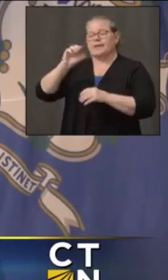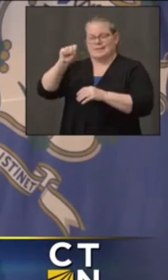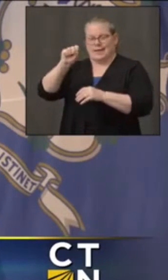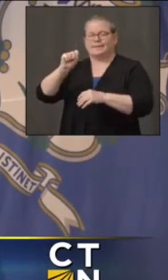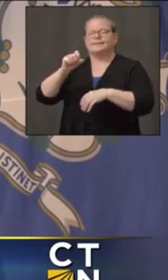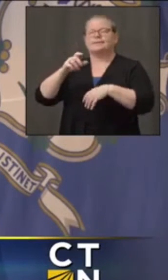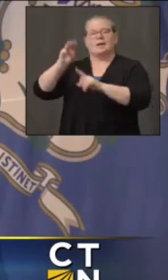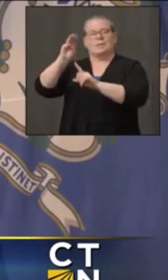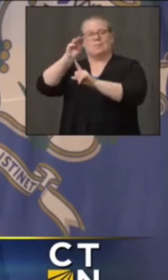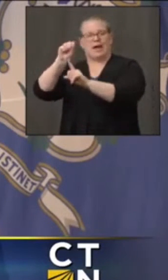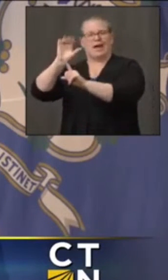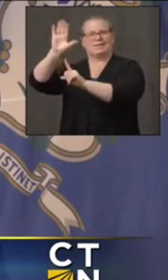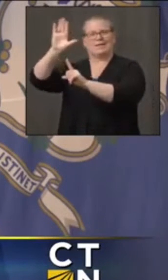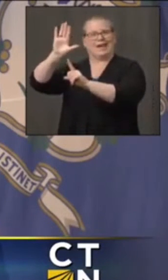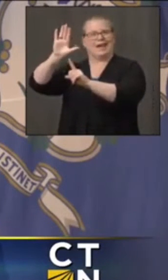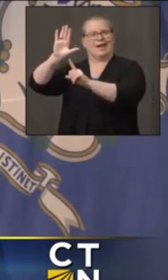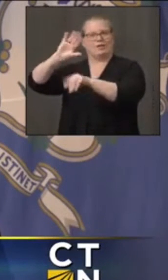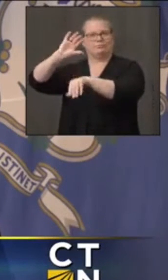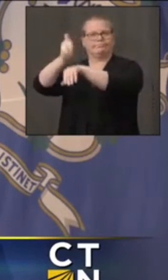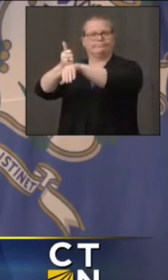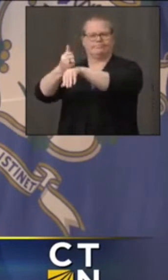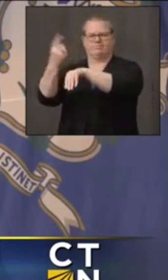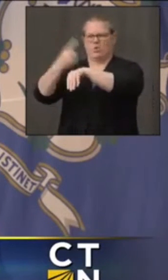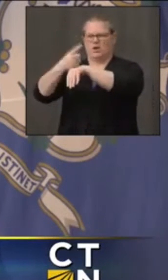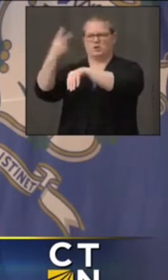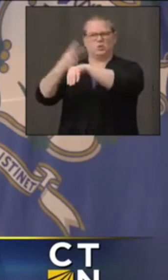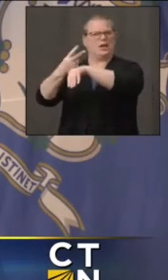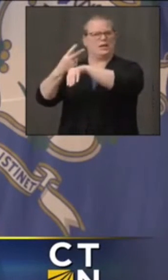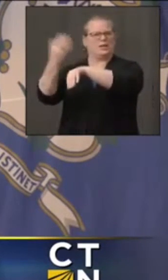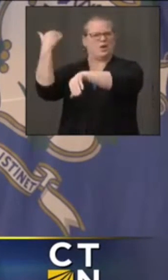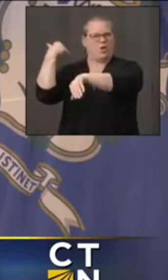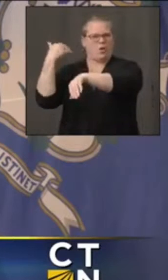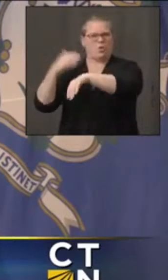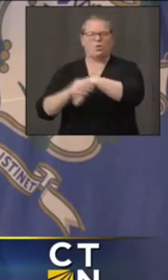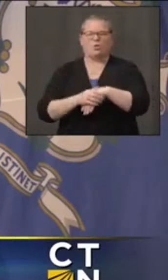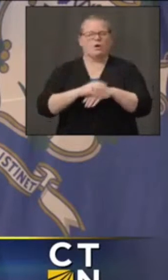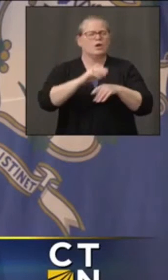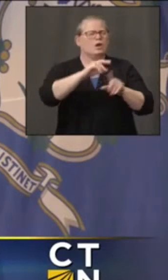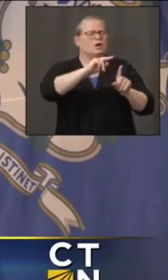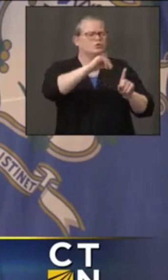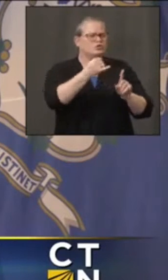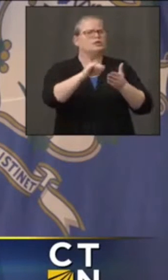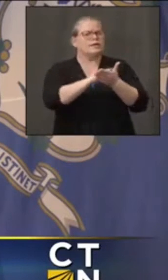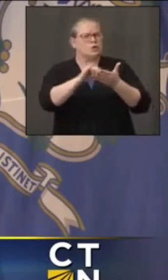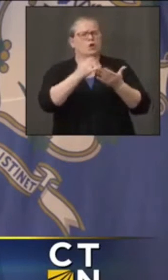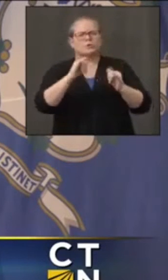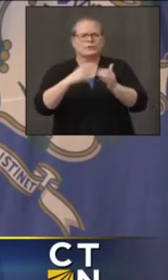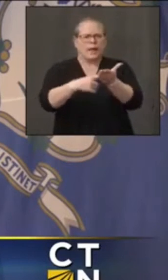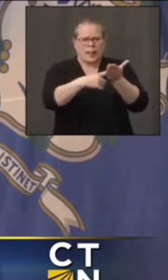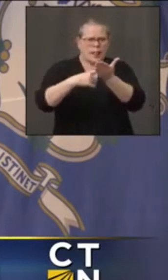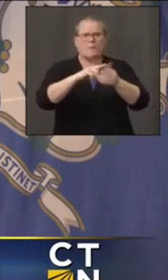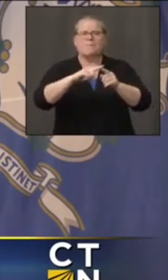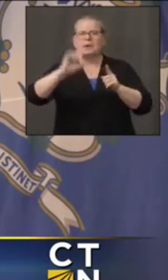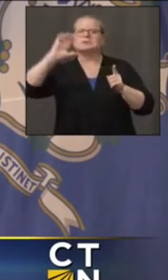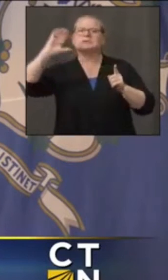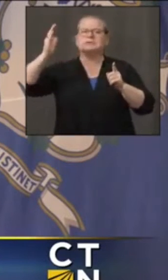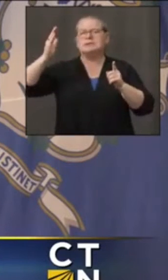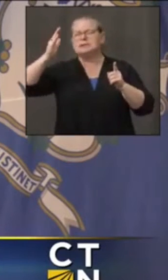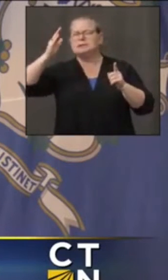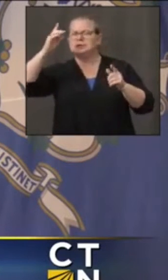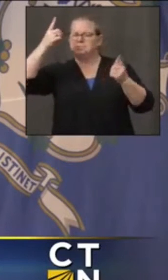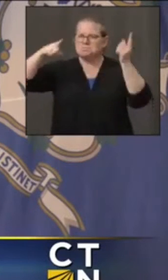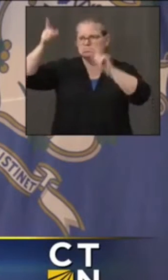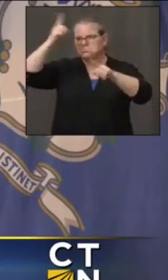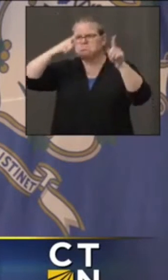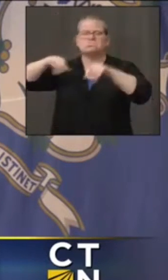so ago. I think New Jersey and New York we're still in discussions with, but I think we're all headed in the same direction.